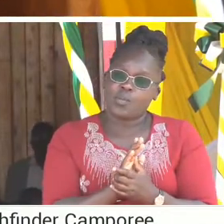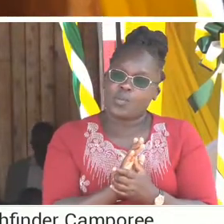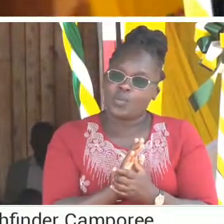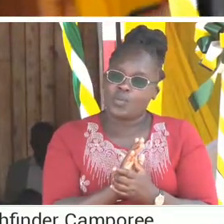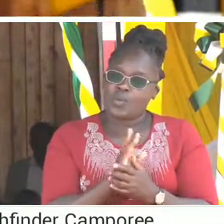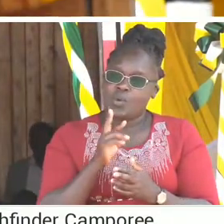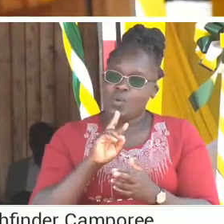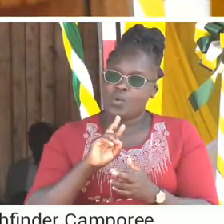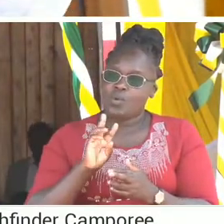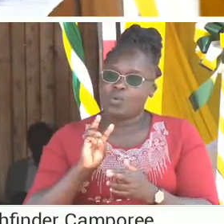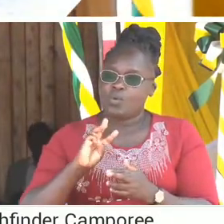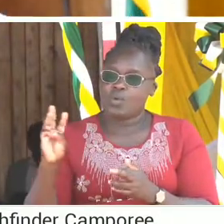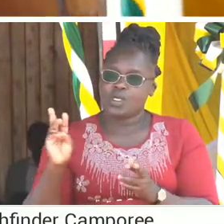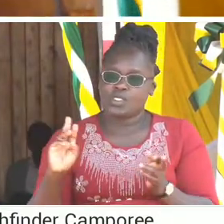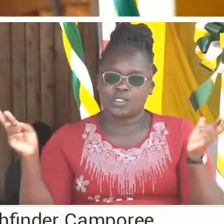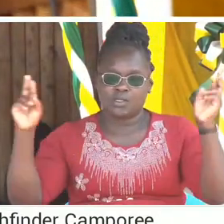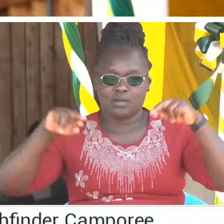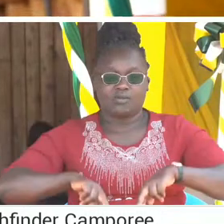CEO,